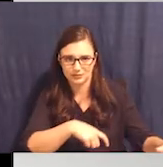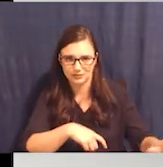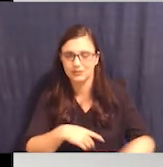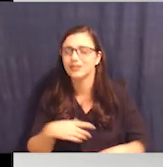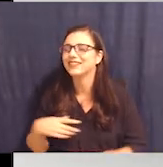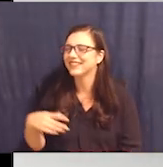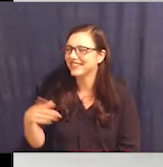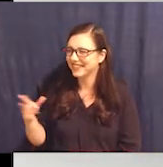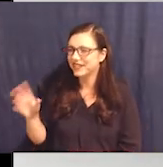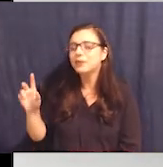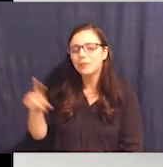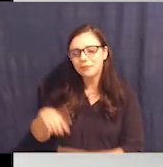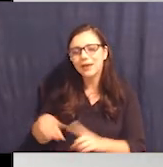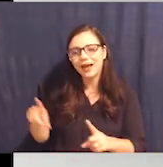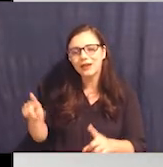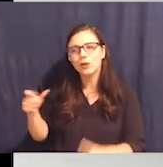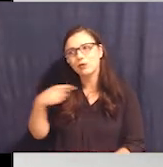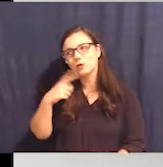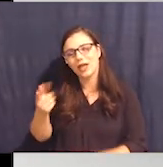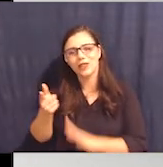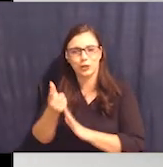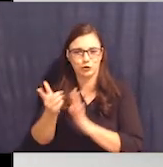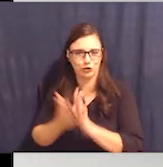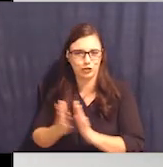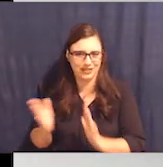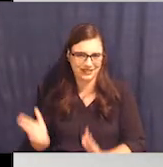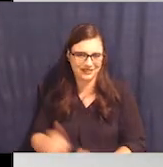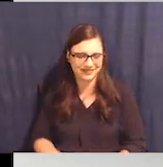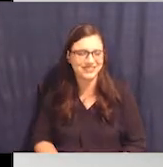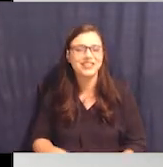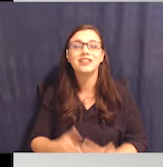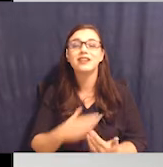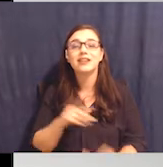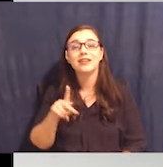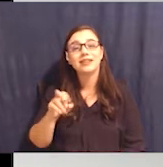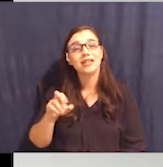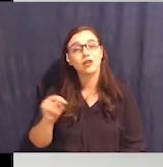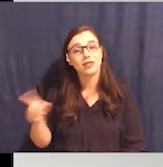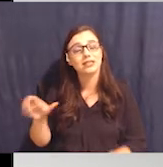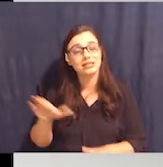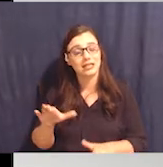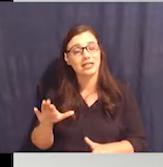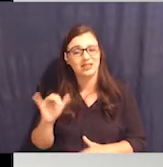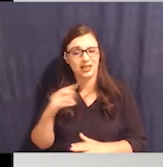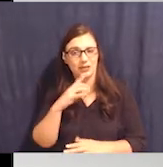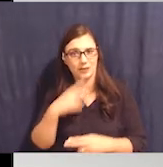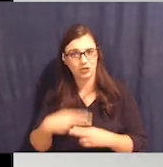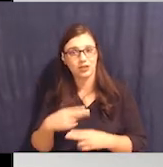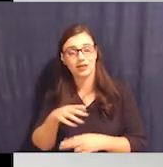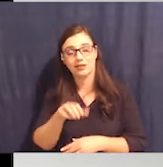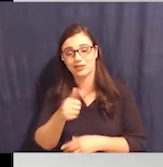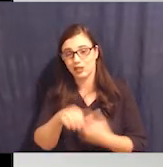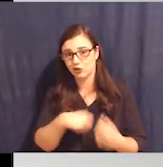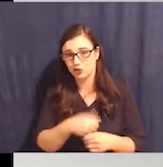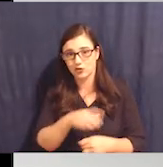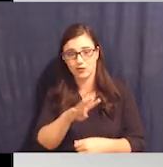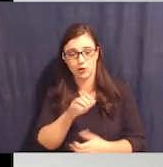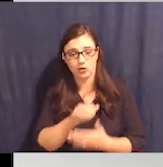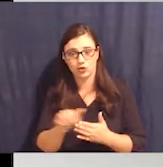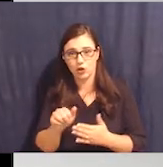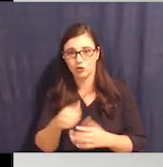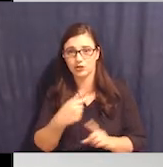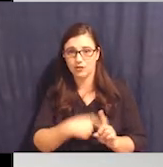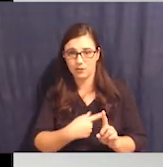moment. but to get on with the strategy. But you got to tell the attorney. So what Karen did, as she mentioned, 10 years, $400 a